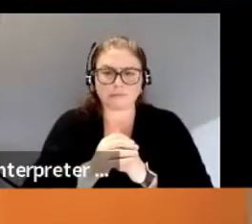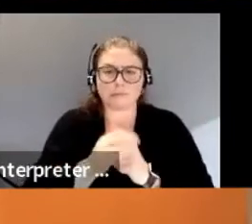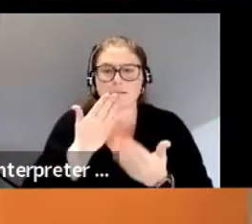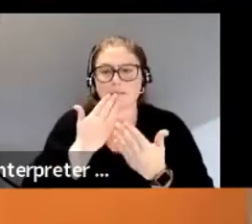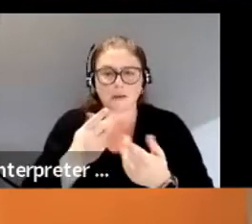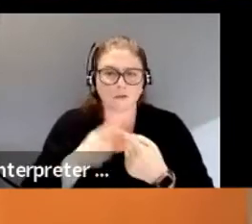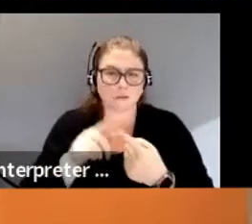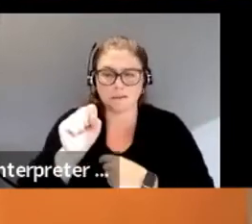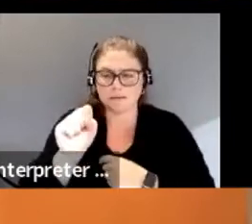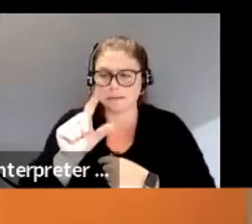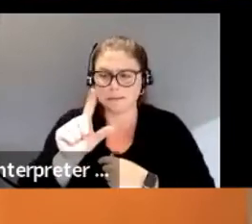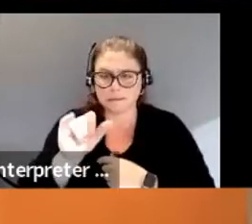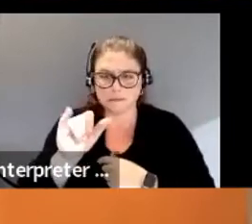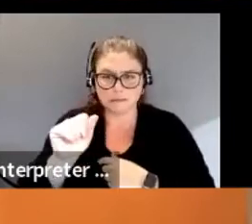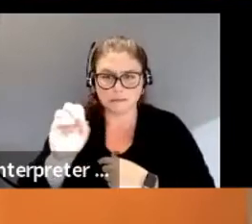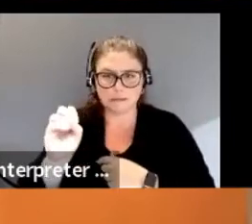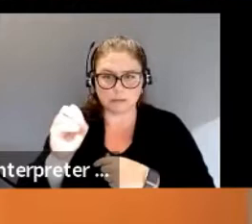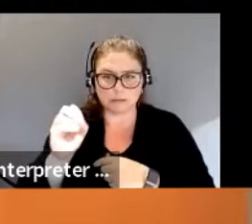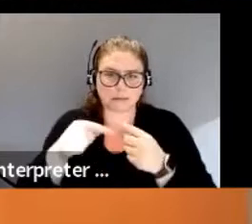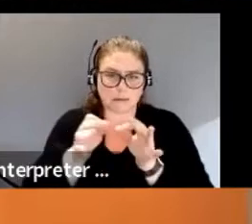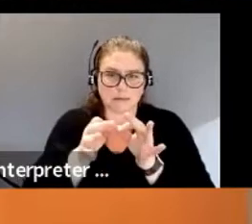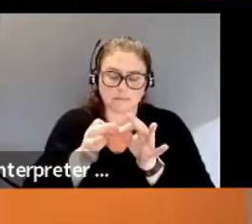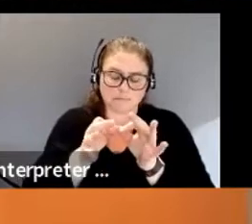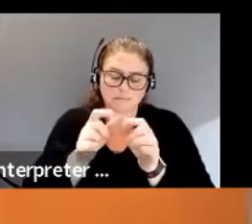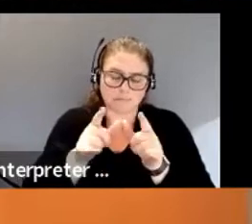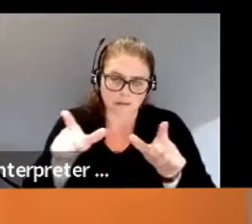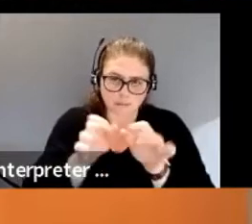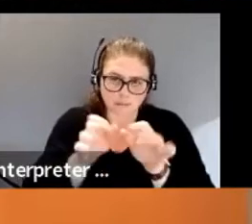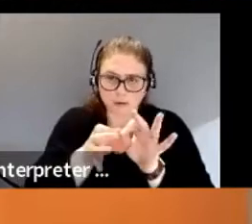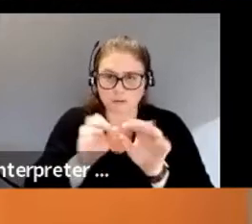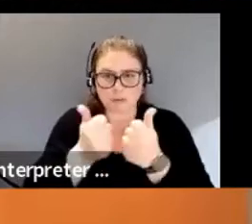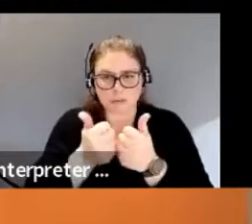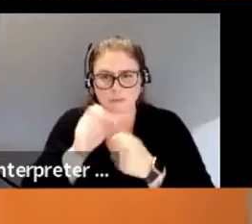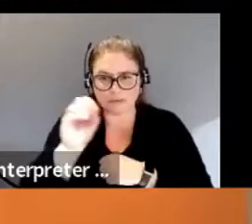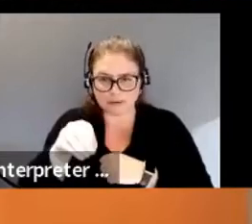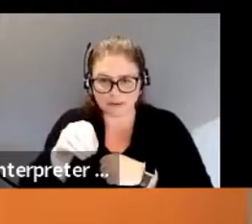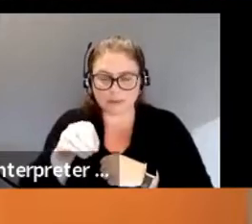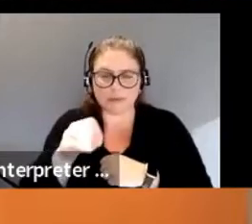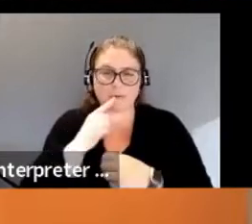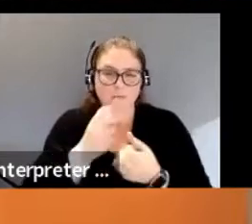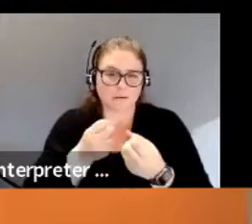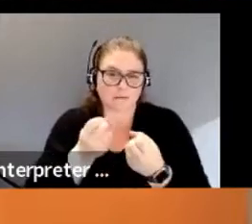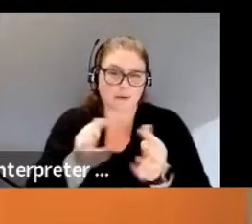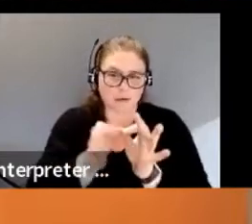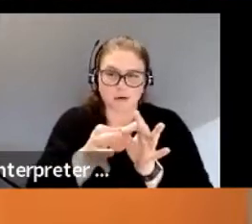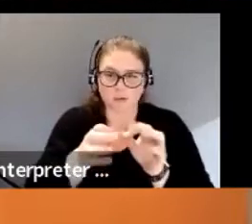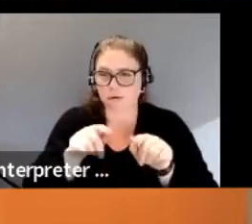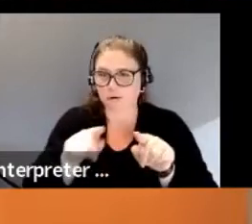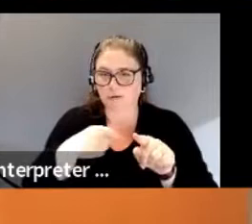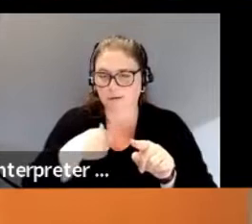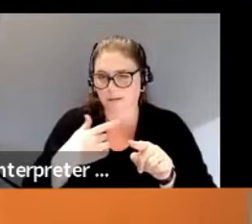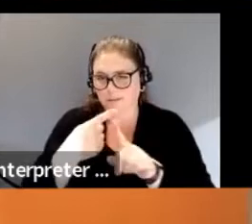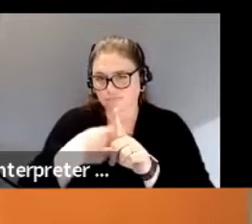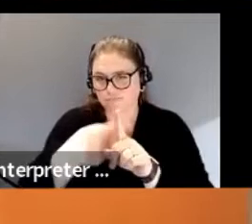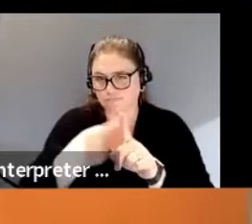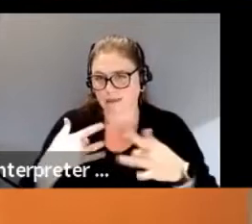Language Interpreting Associates for providing the ASL interpretation at our Toolkit Tuesday event. So thank you very much for joining